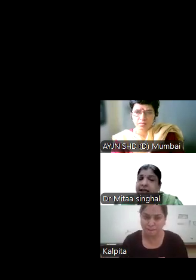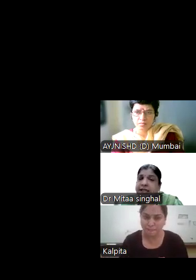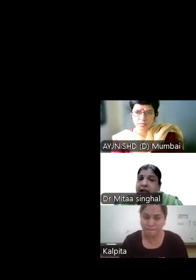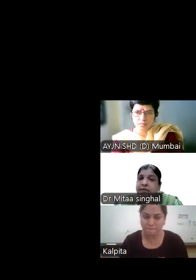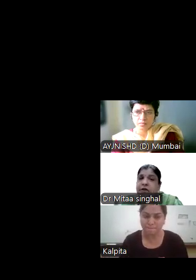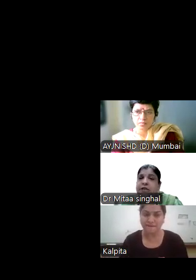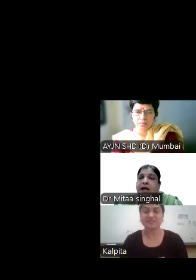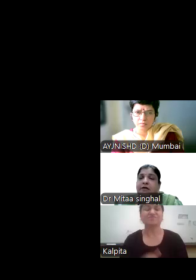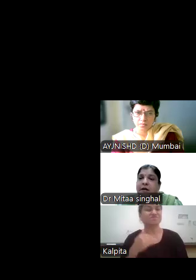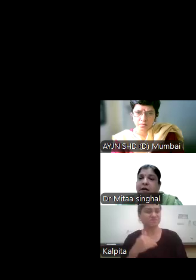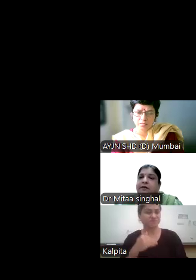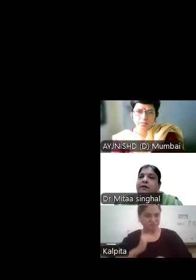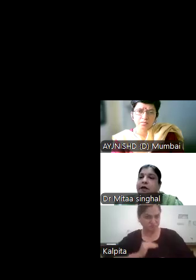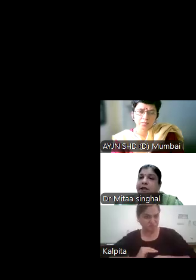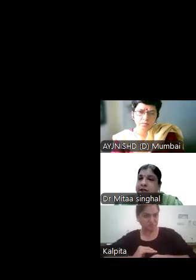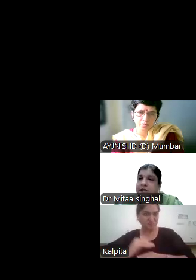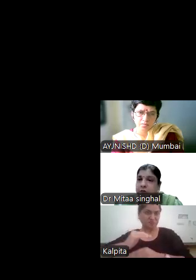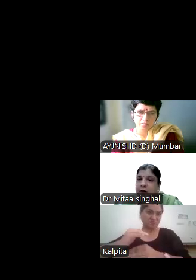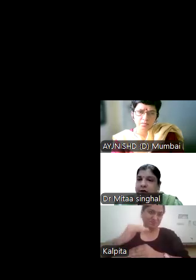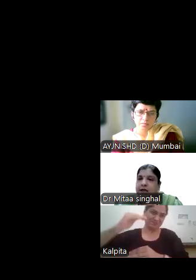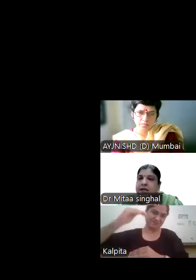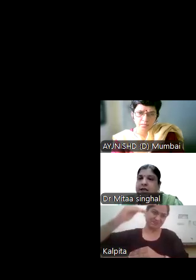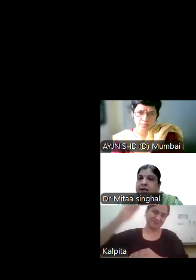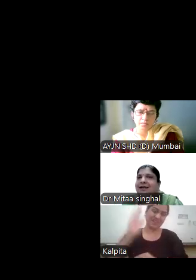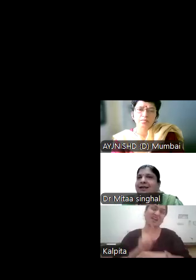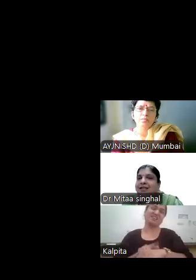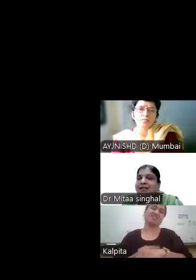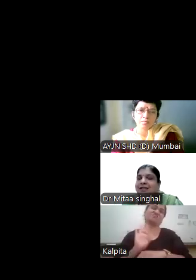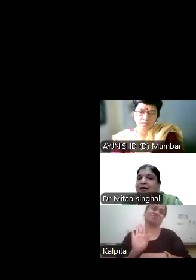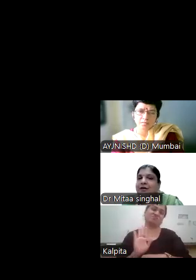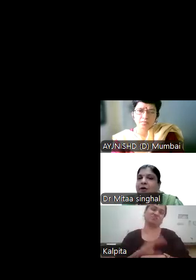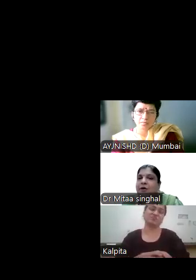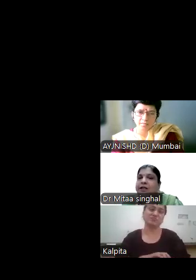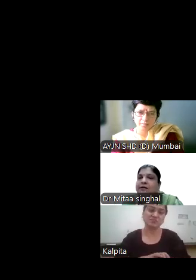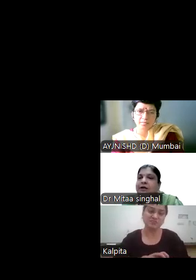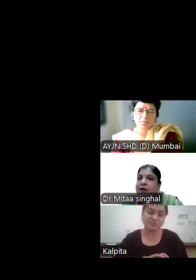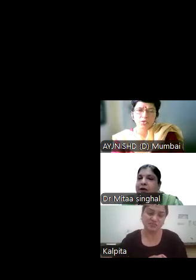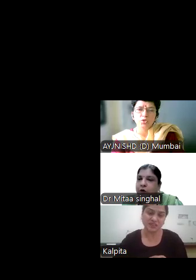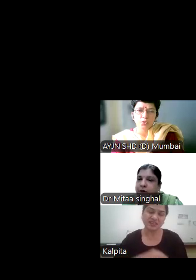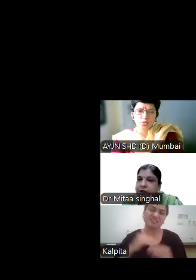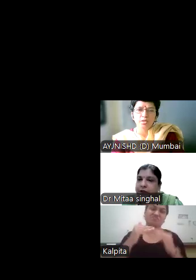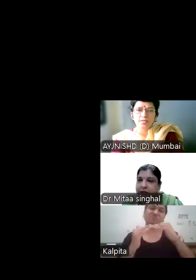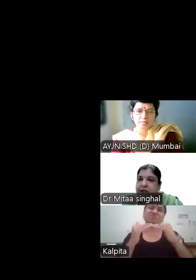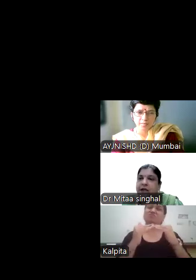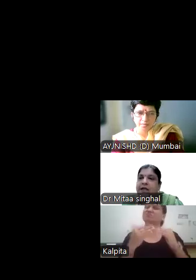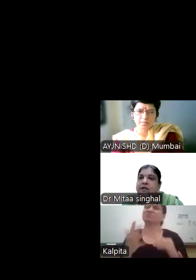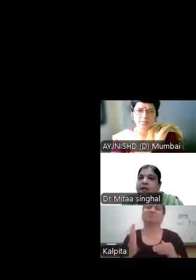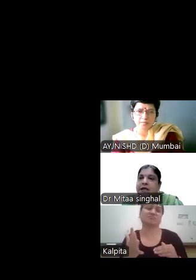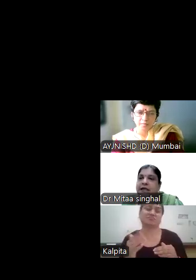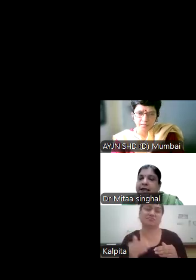they will take time because they have come before in this world. So it takes time to get adjusted to the world. They will be low